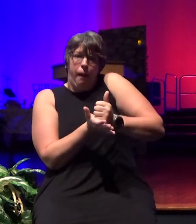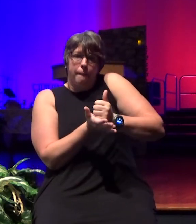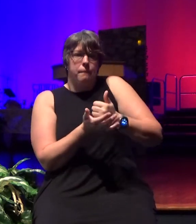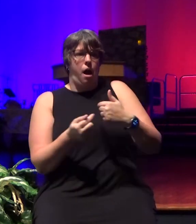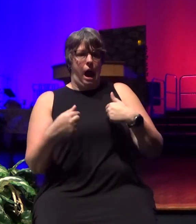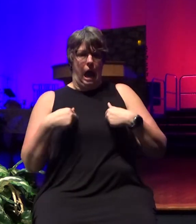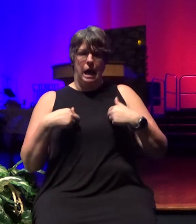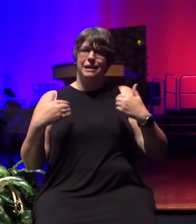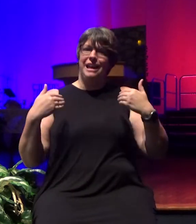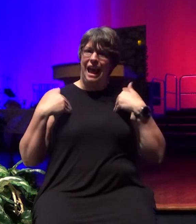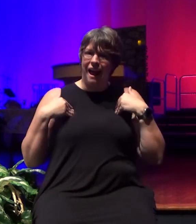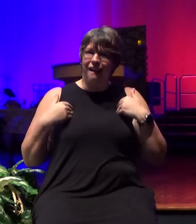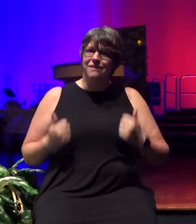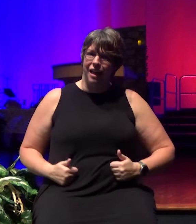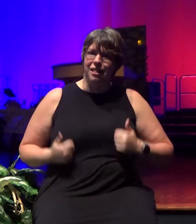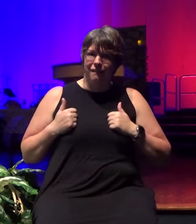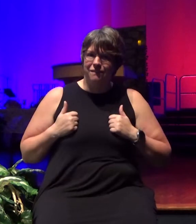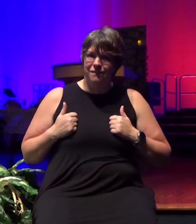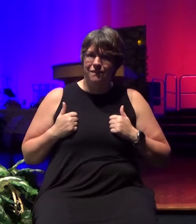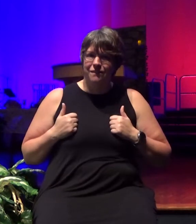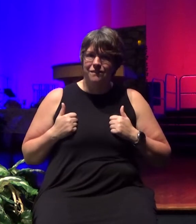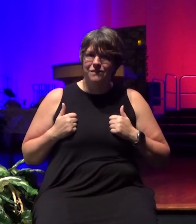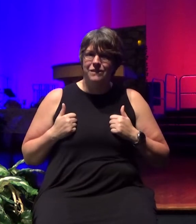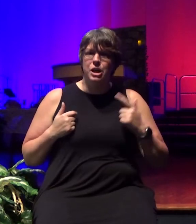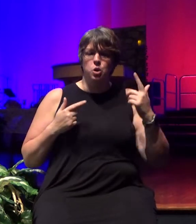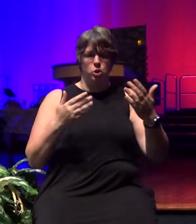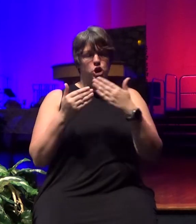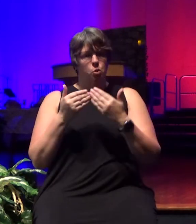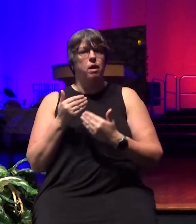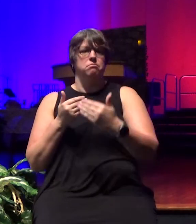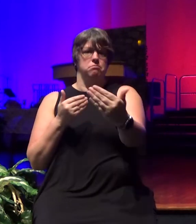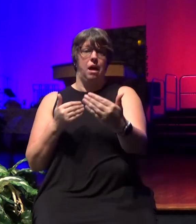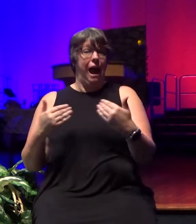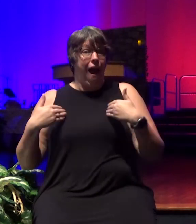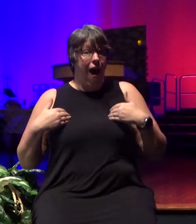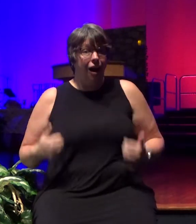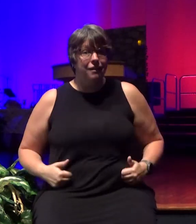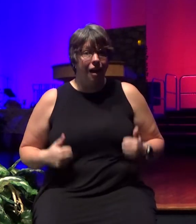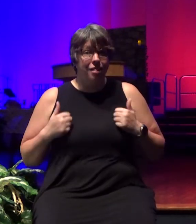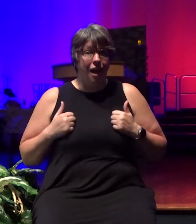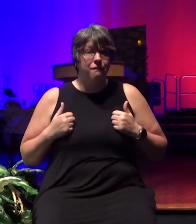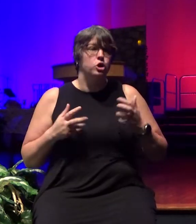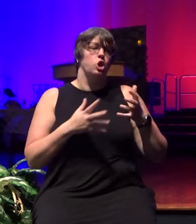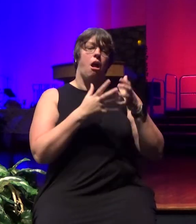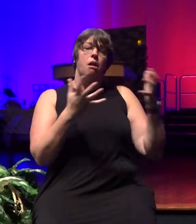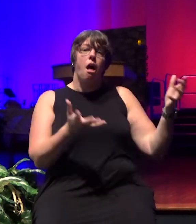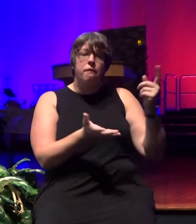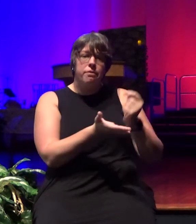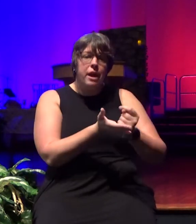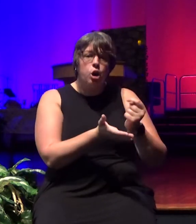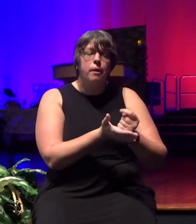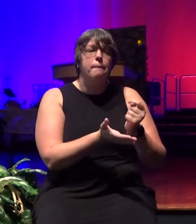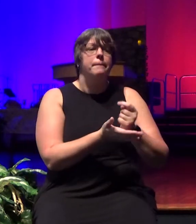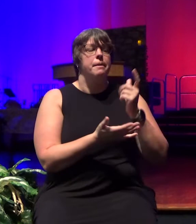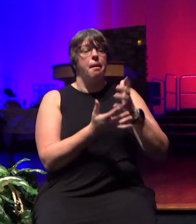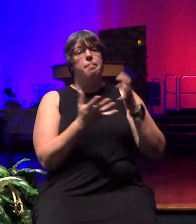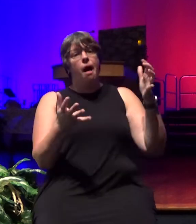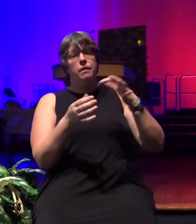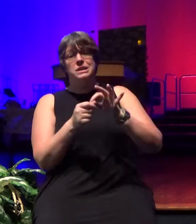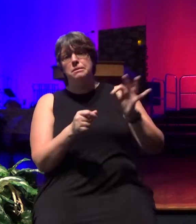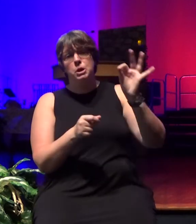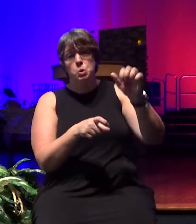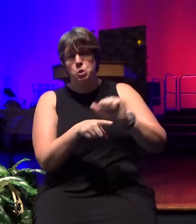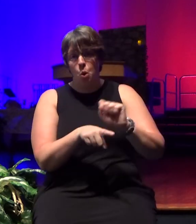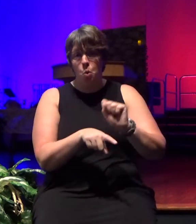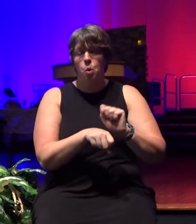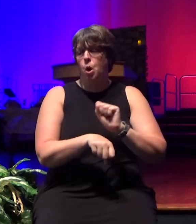And she went on to have a life. She got a lot of therapy, did a lot of spiritual work, did some